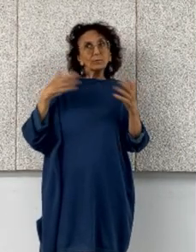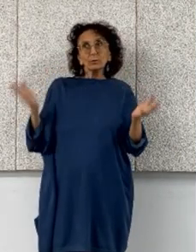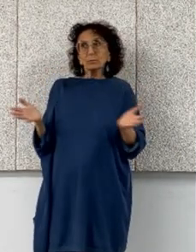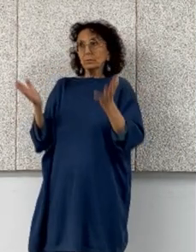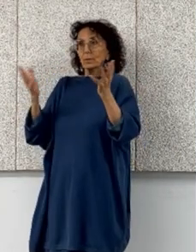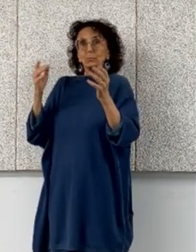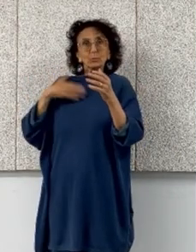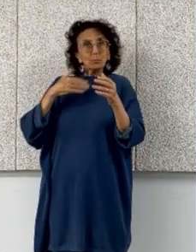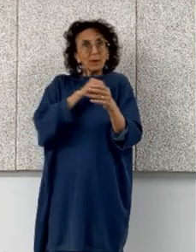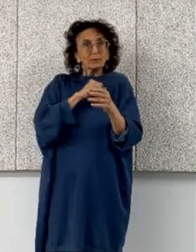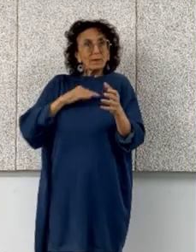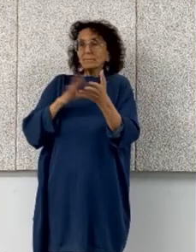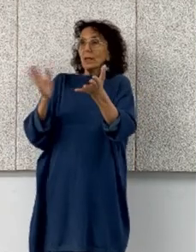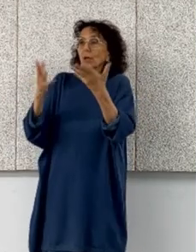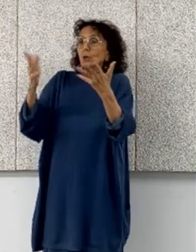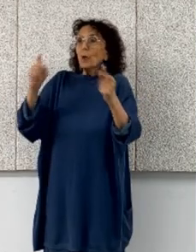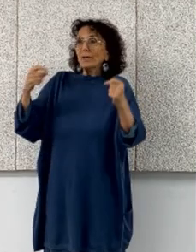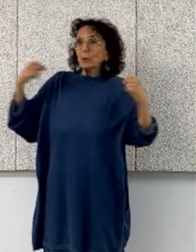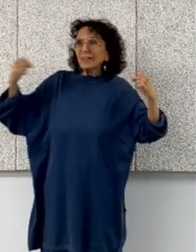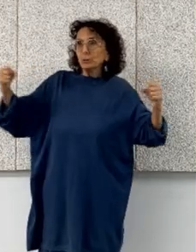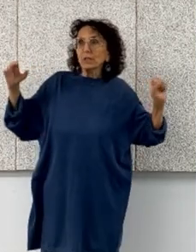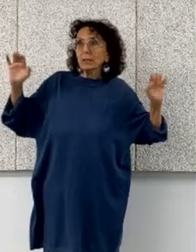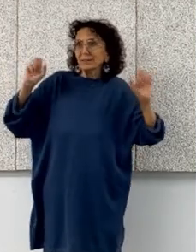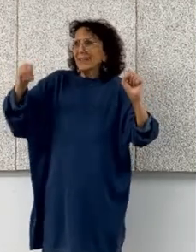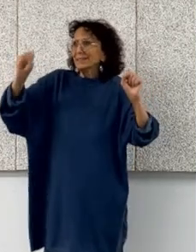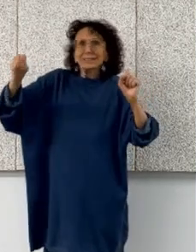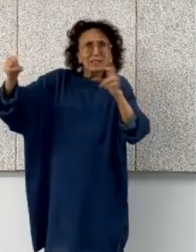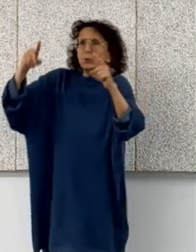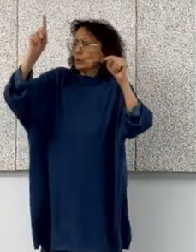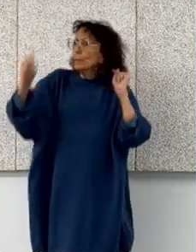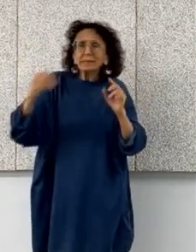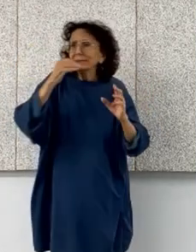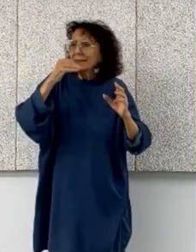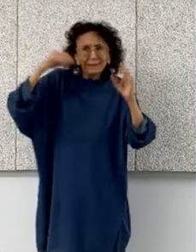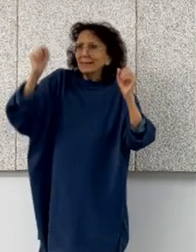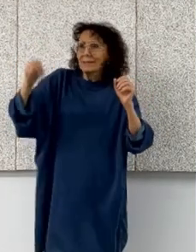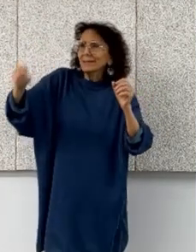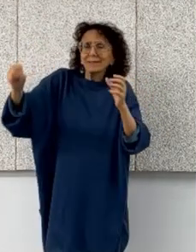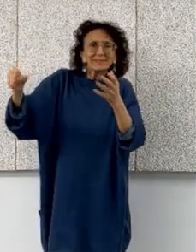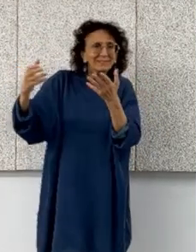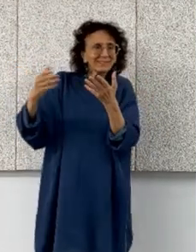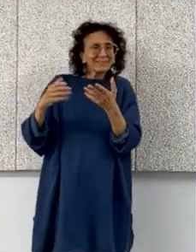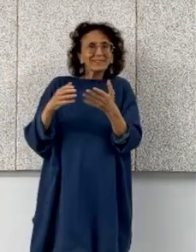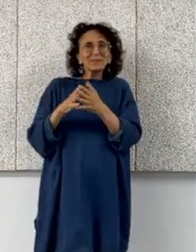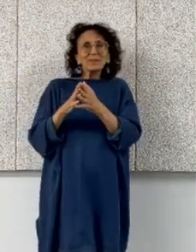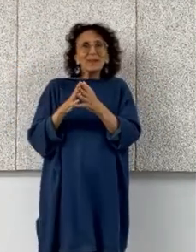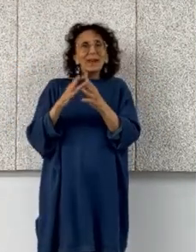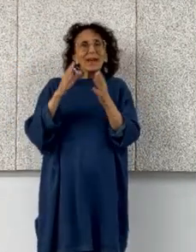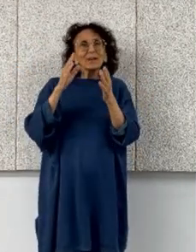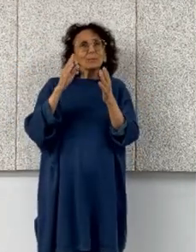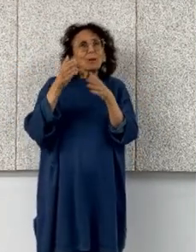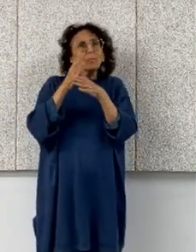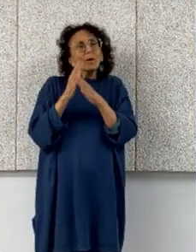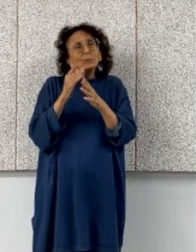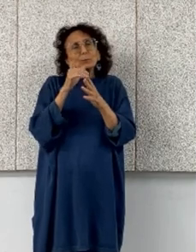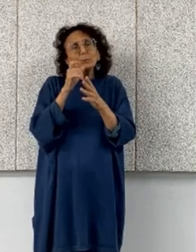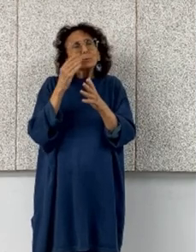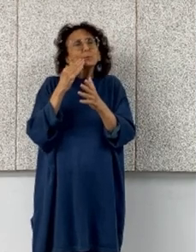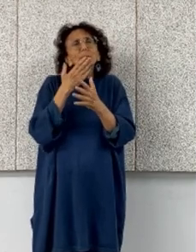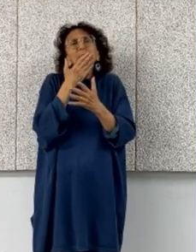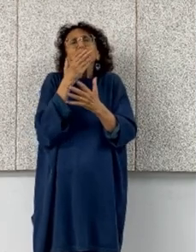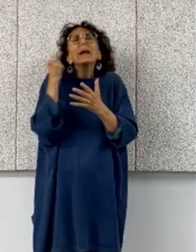to exercise and you need to. And then, like, for your, you know, the person who knows me the best is saying, like,